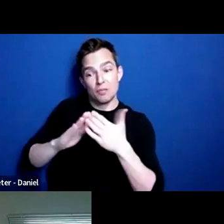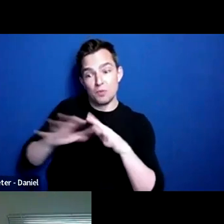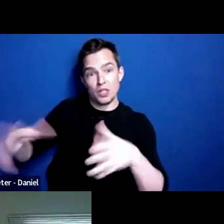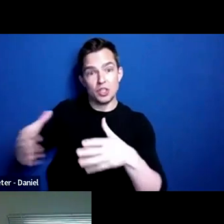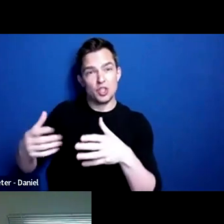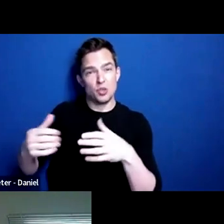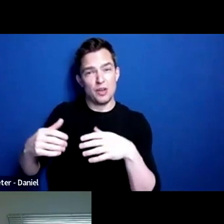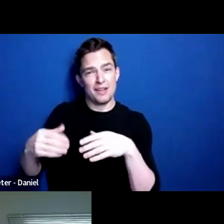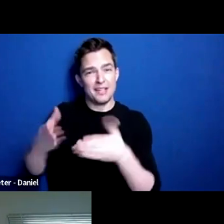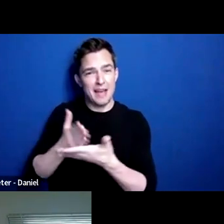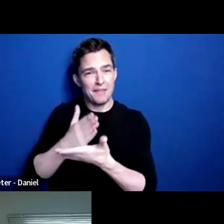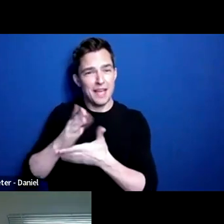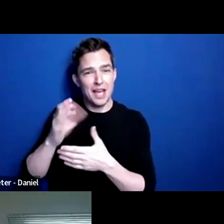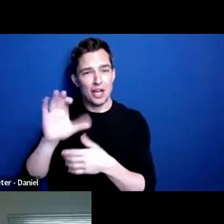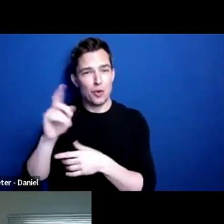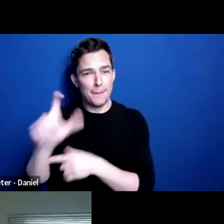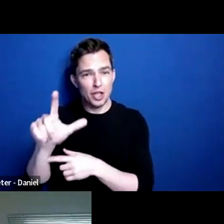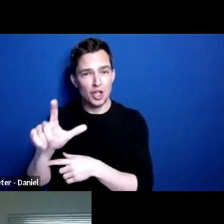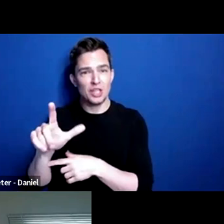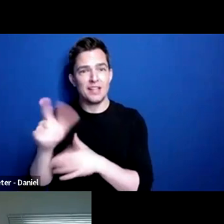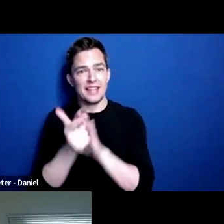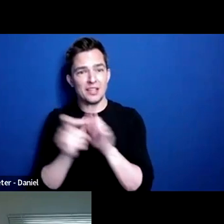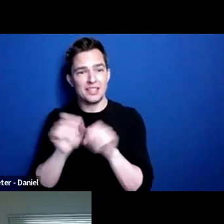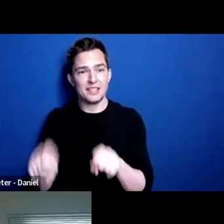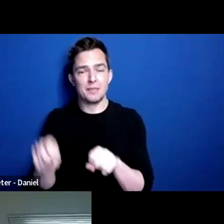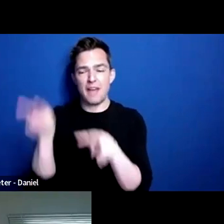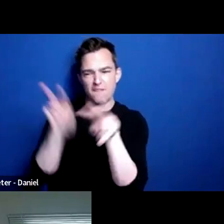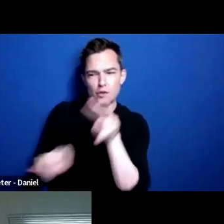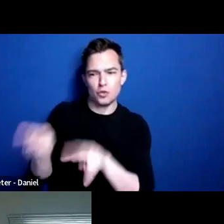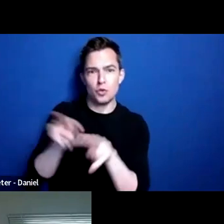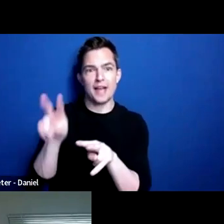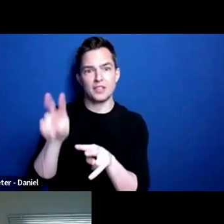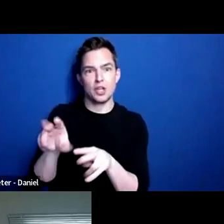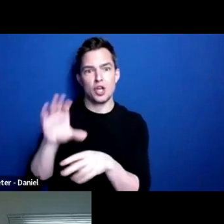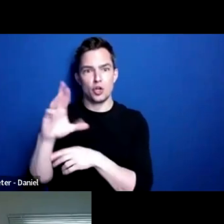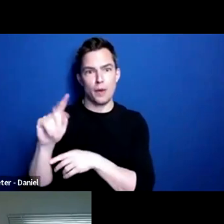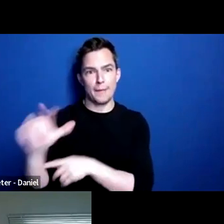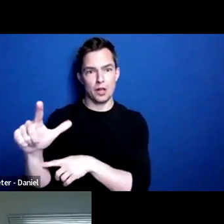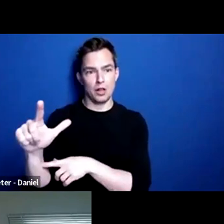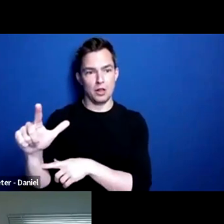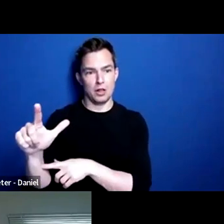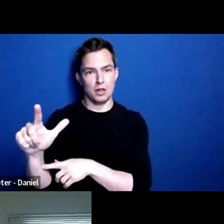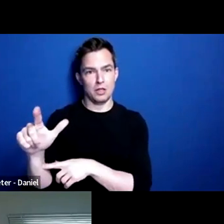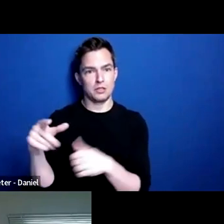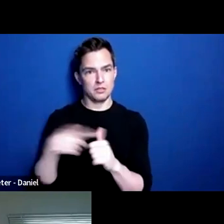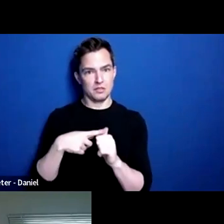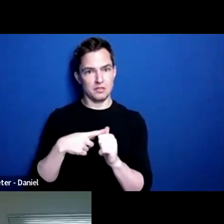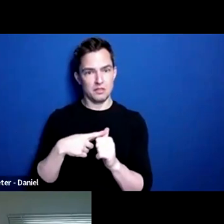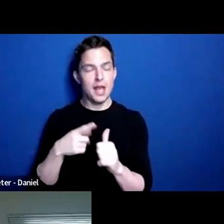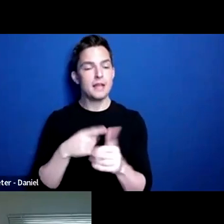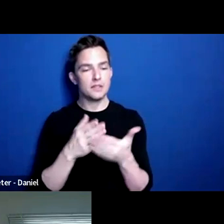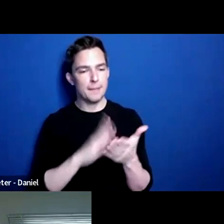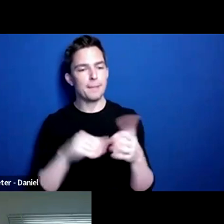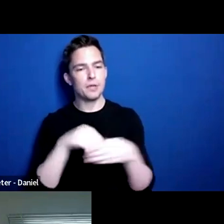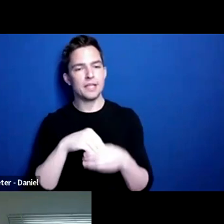criminal legal system that deems them as criminal before victim. And then we have survivors that are in need of immigration support